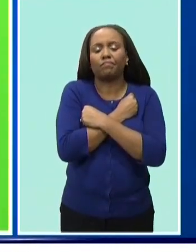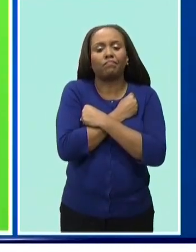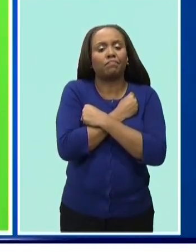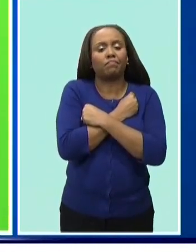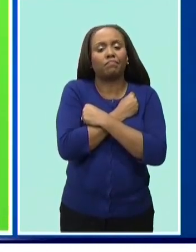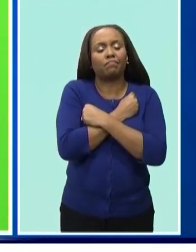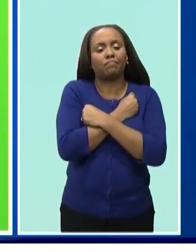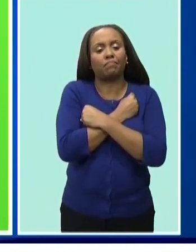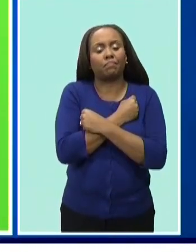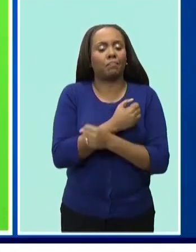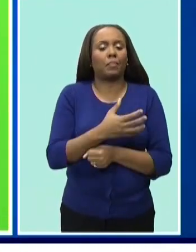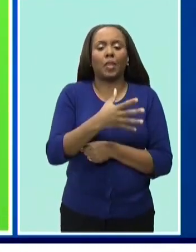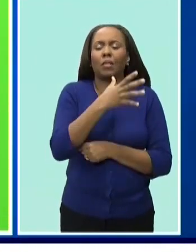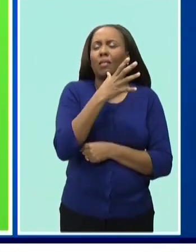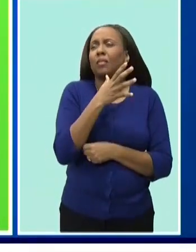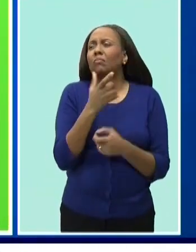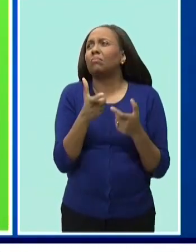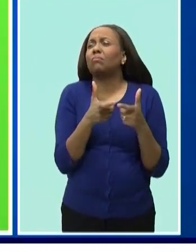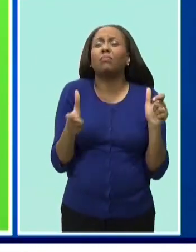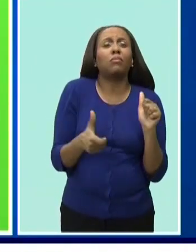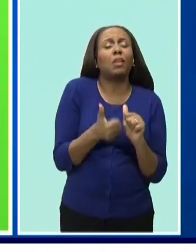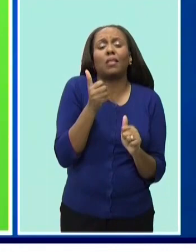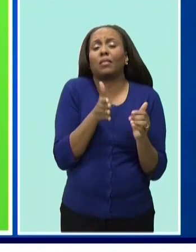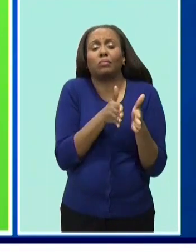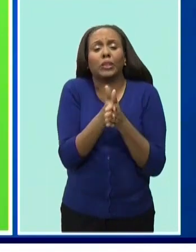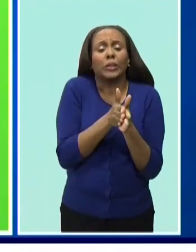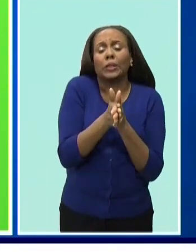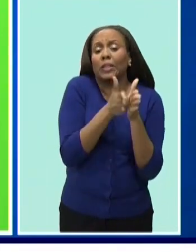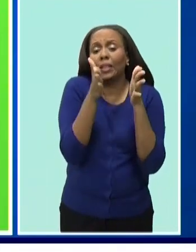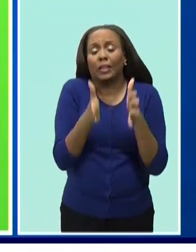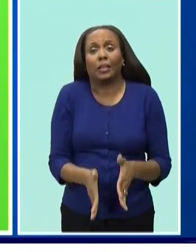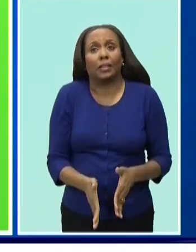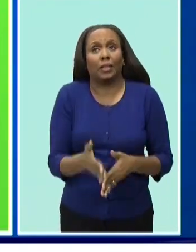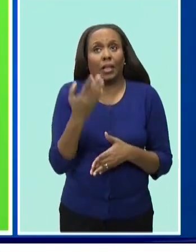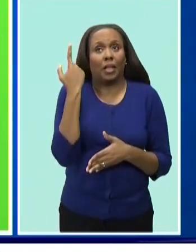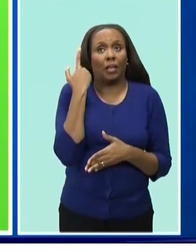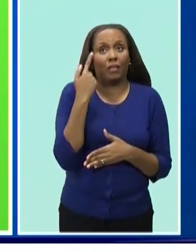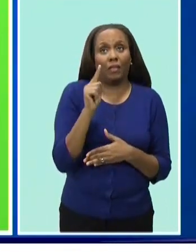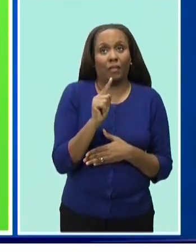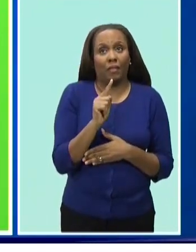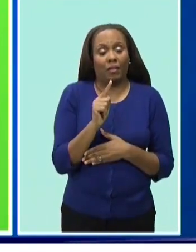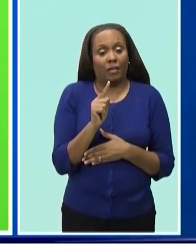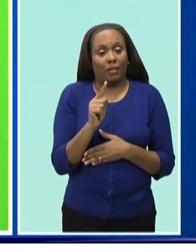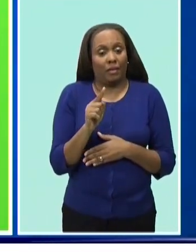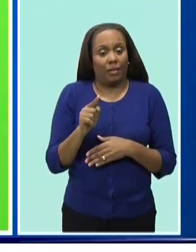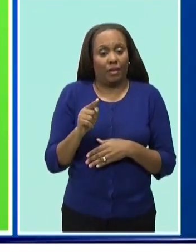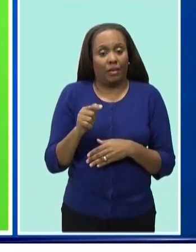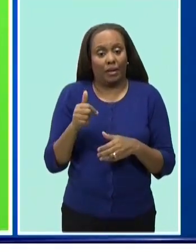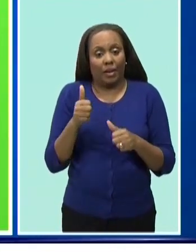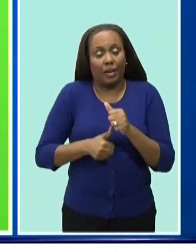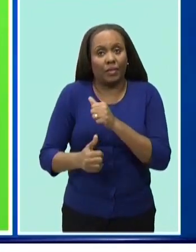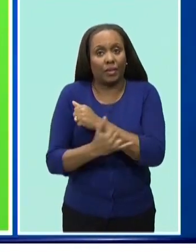The mothers are the greatest motivators in the world for a country.